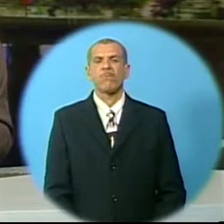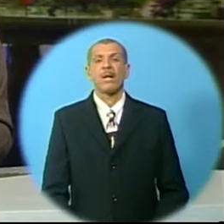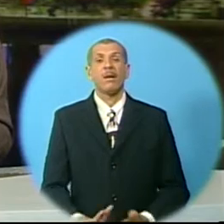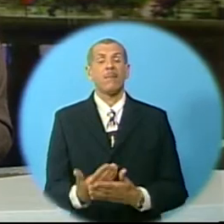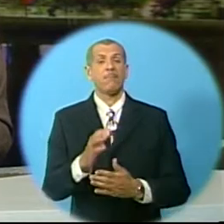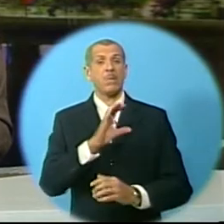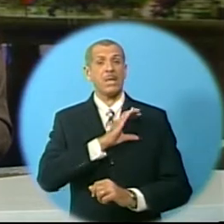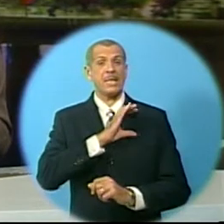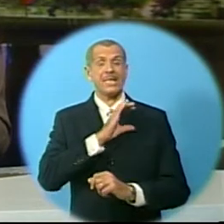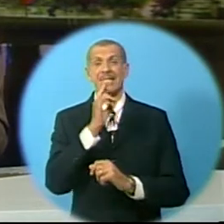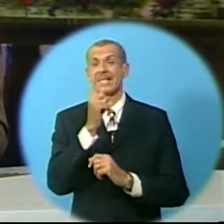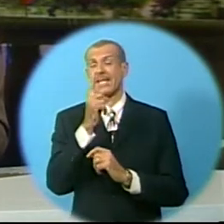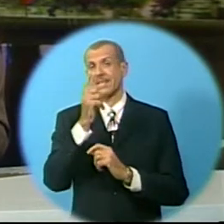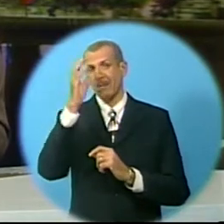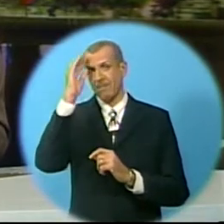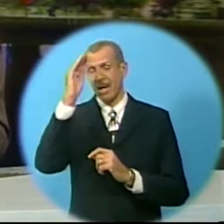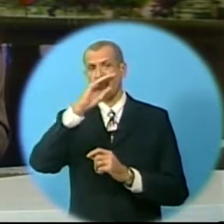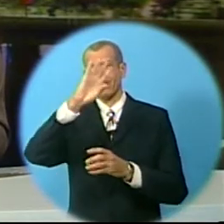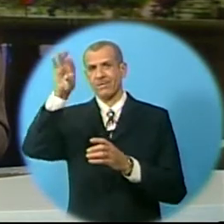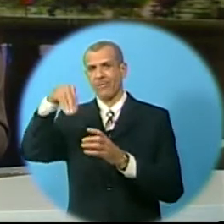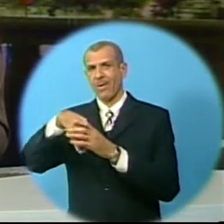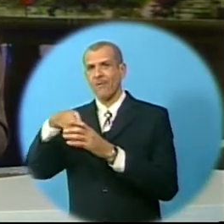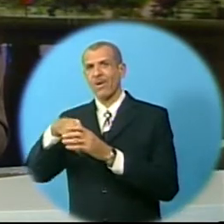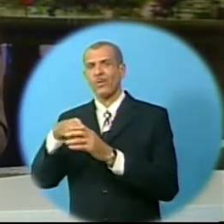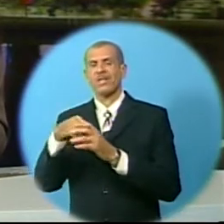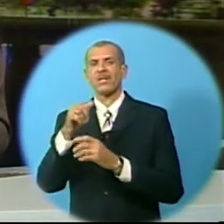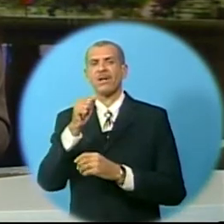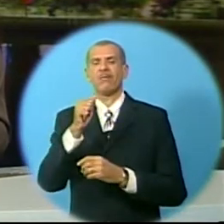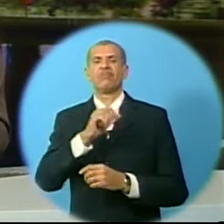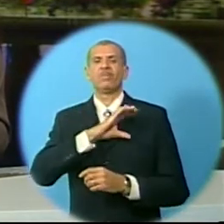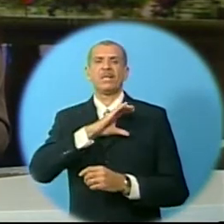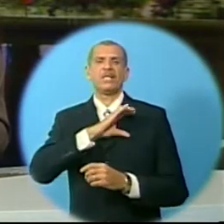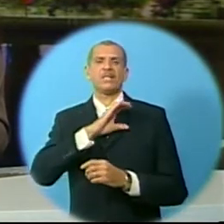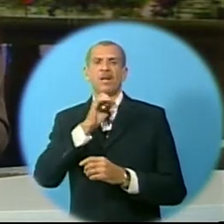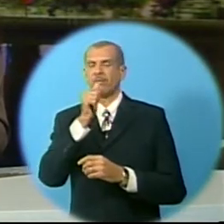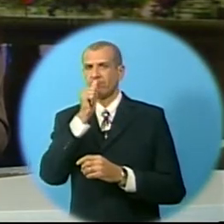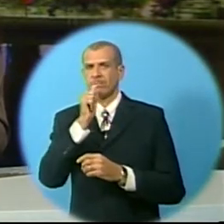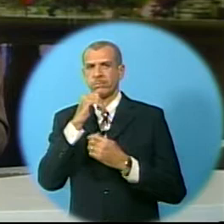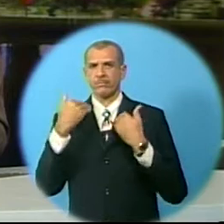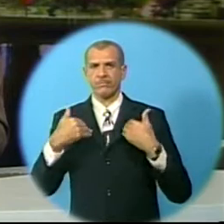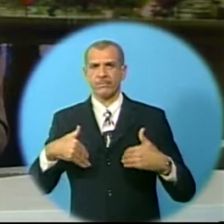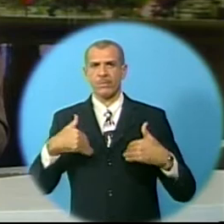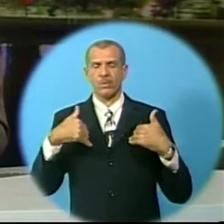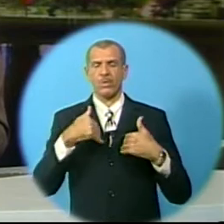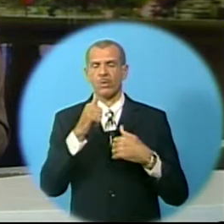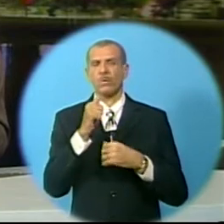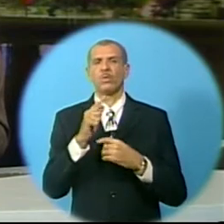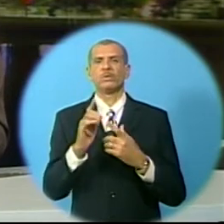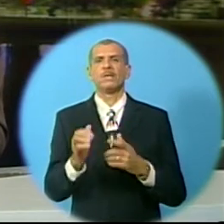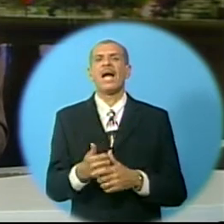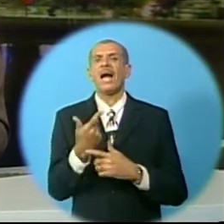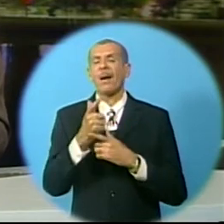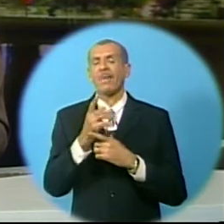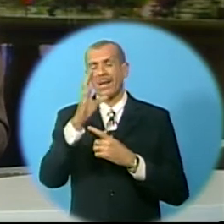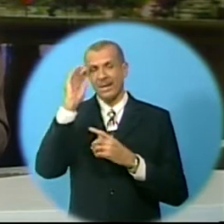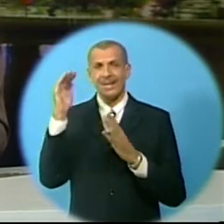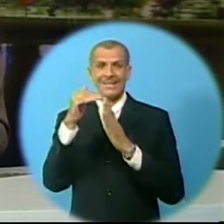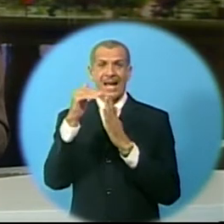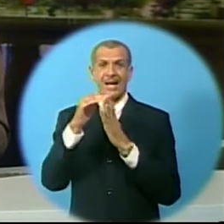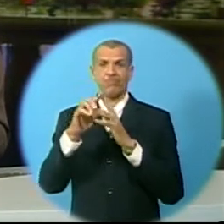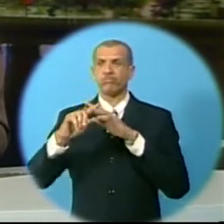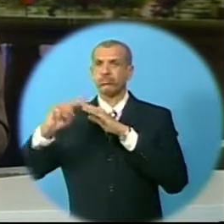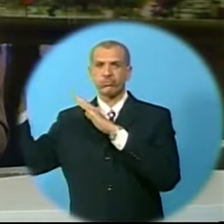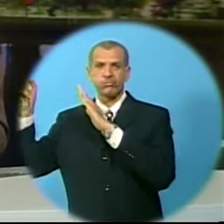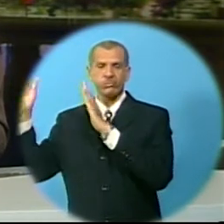Well, police say the man who intervened was an off-duty officer. On his approach, the attacker reportedly ran away, but was